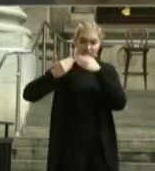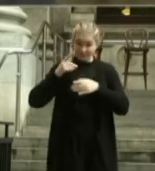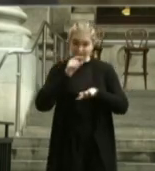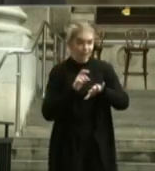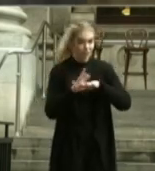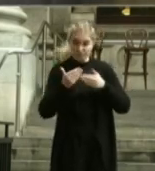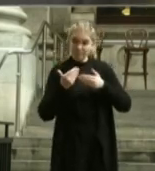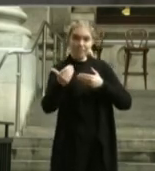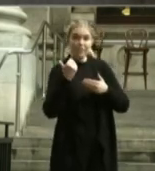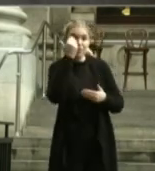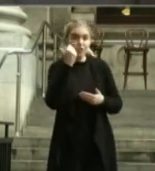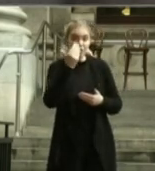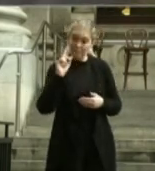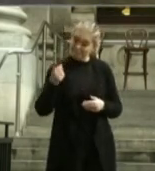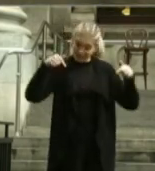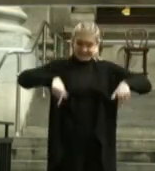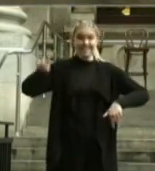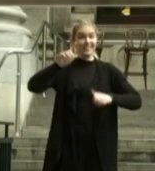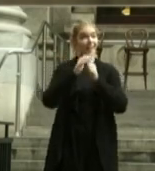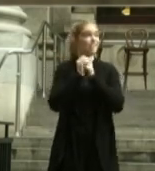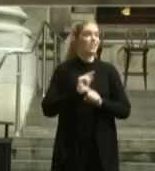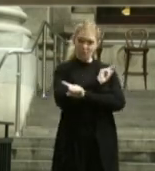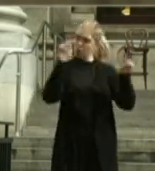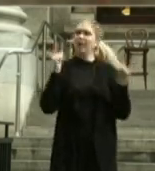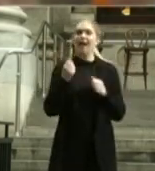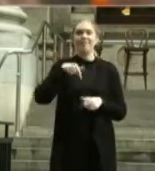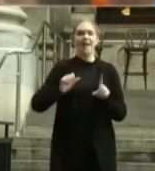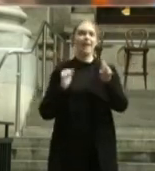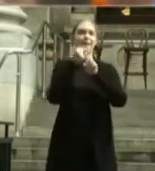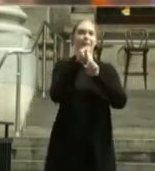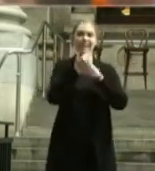friends, we do that today. Thank you.